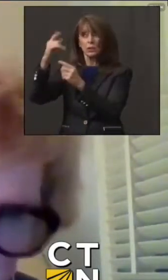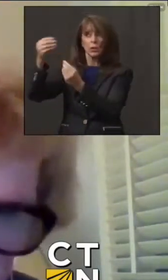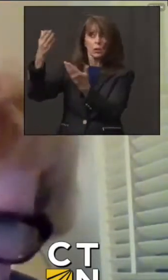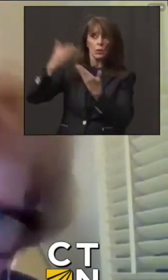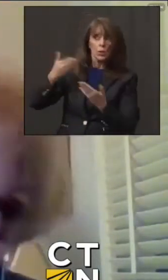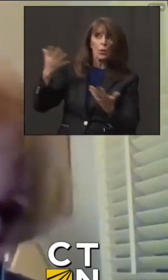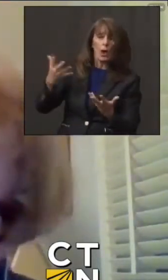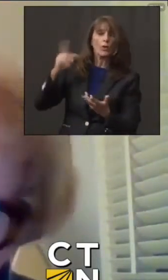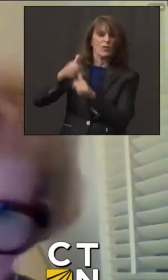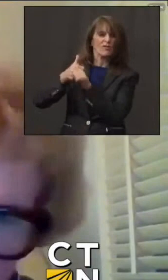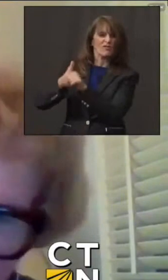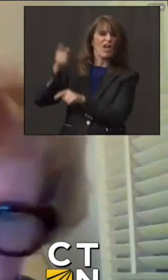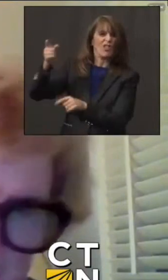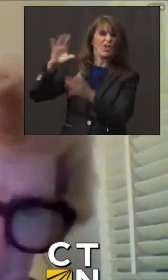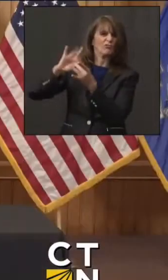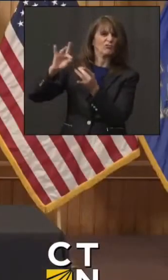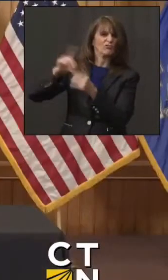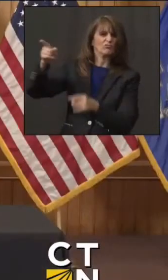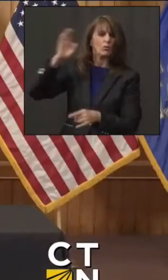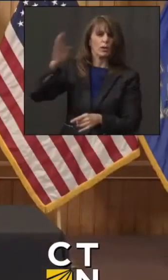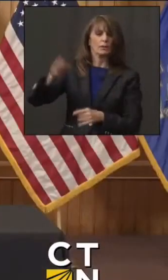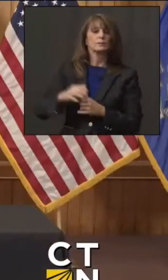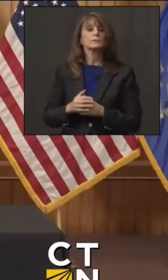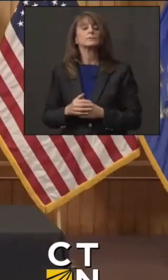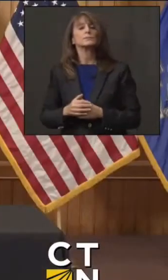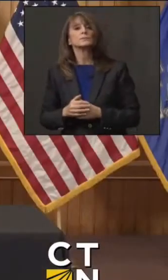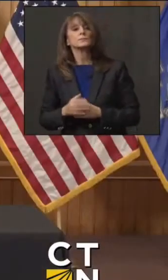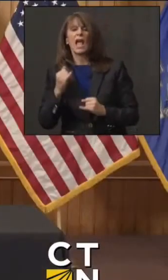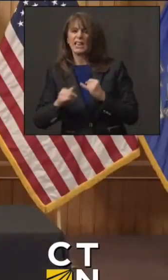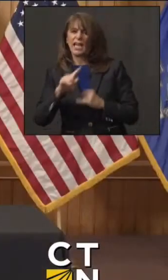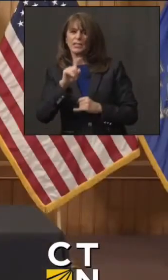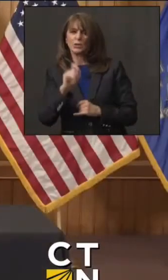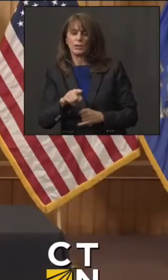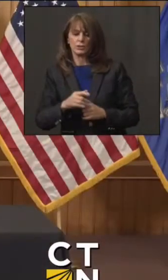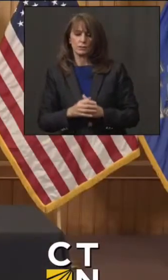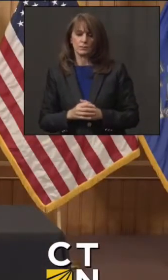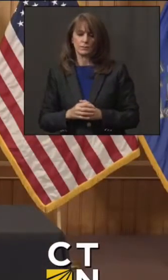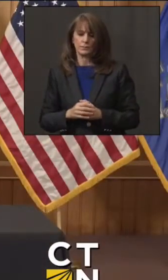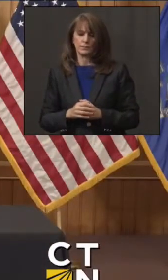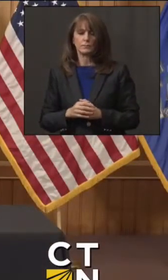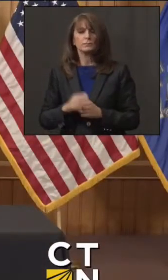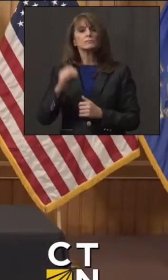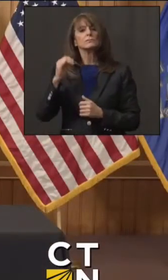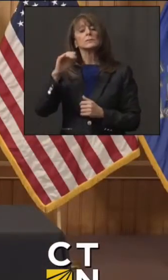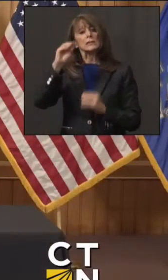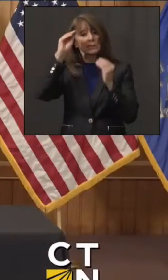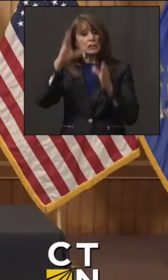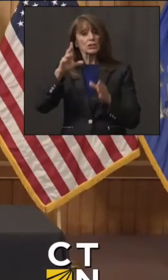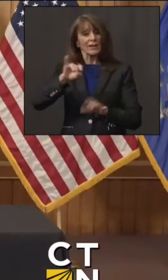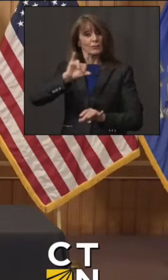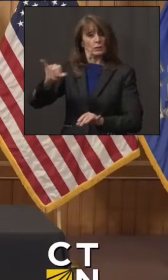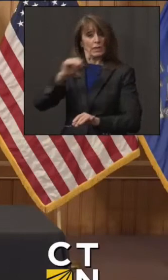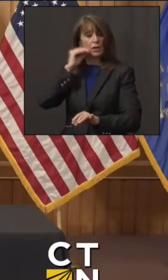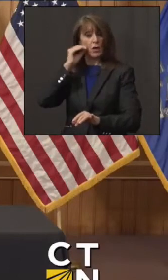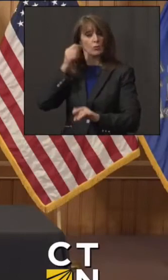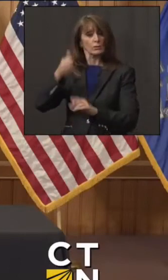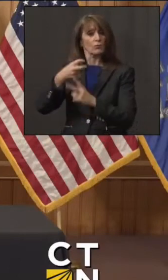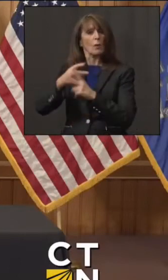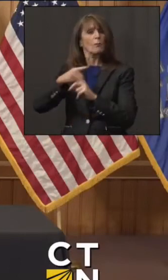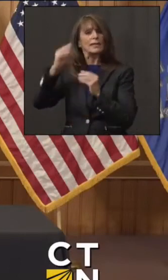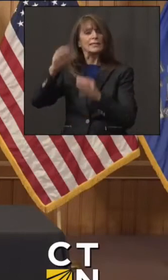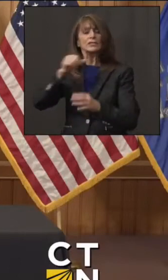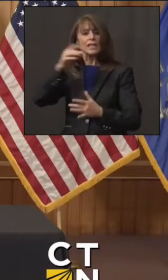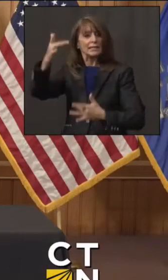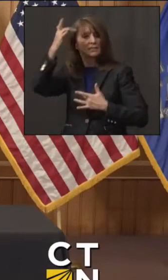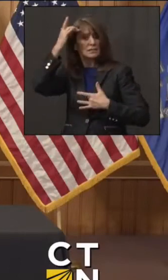recommendation. And last question, Fran, when teachers are self-quarantining, but yet they're not sick,